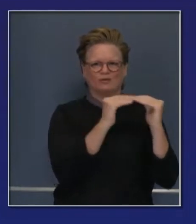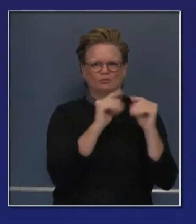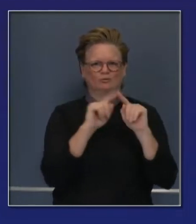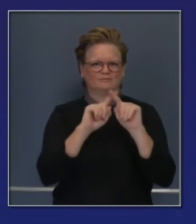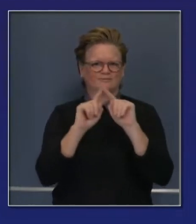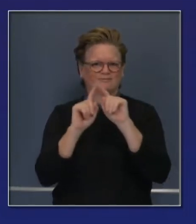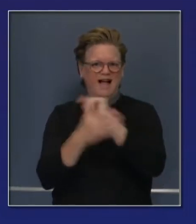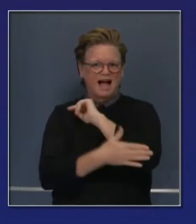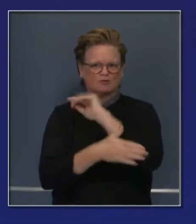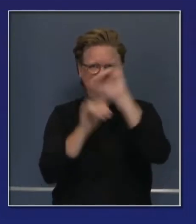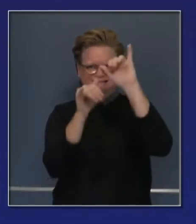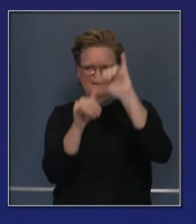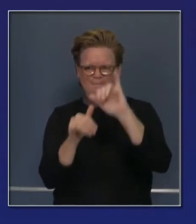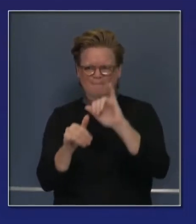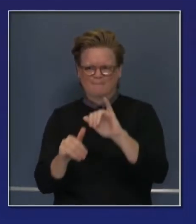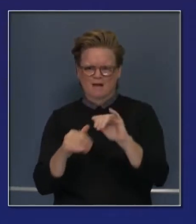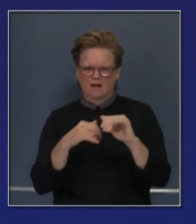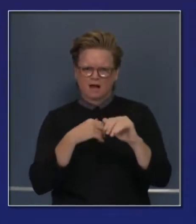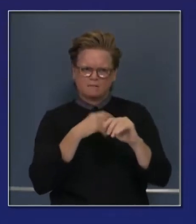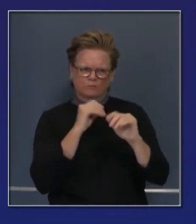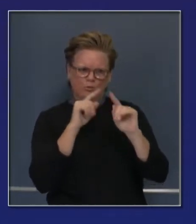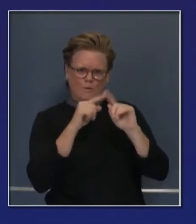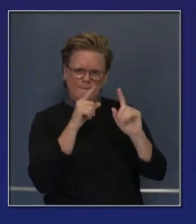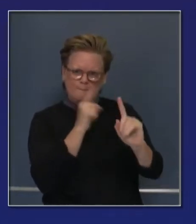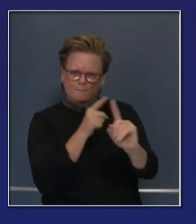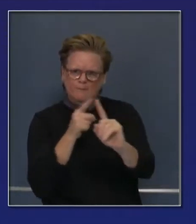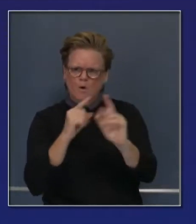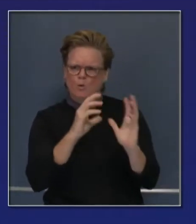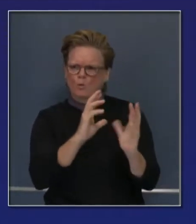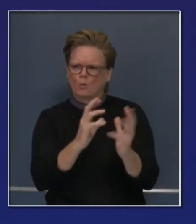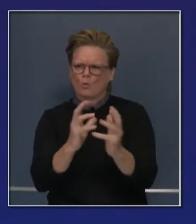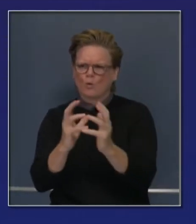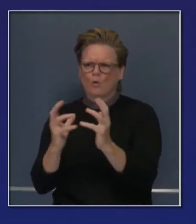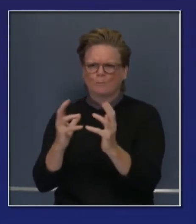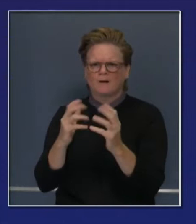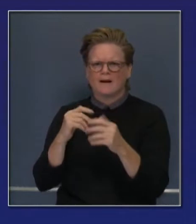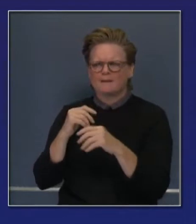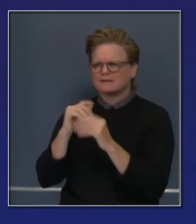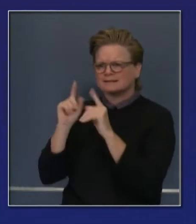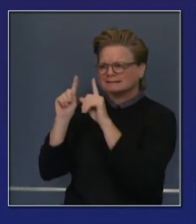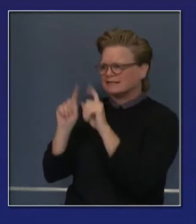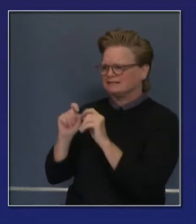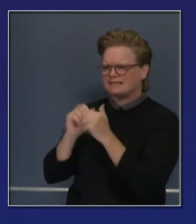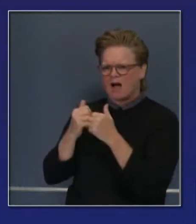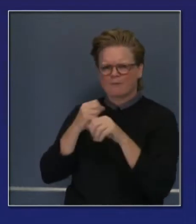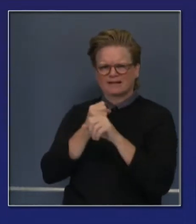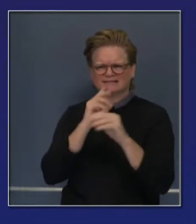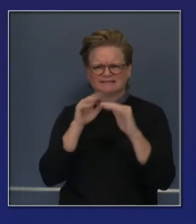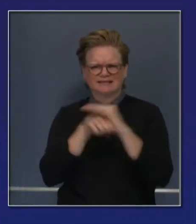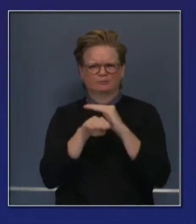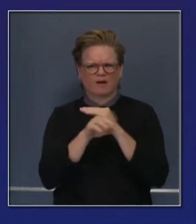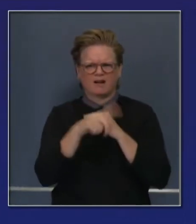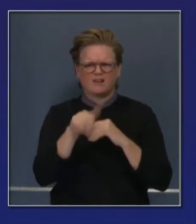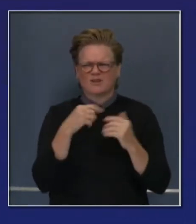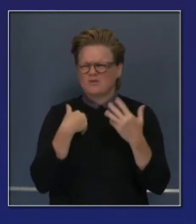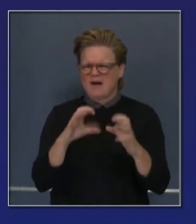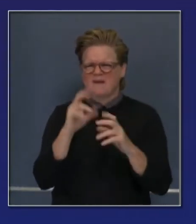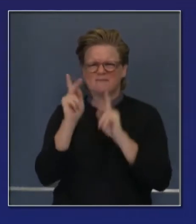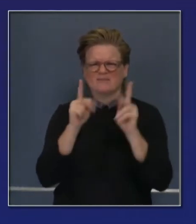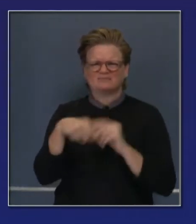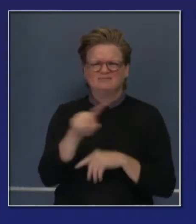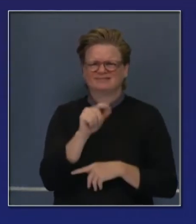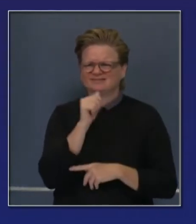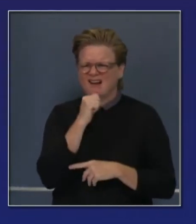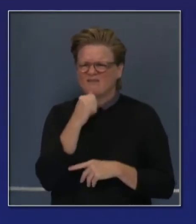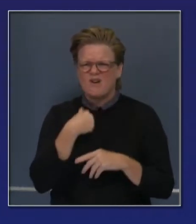doing, the specificity and targeted communities that we're testing, because we don't want to see people game these numbers. Here's what we're